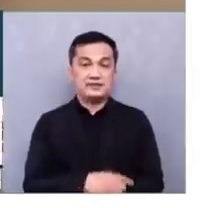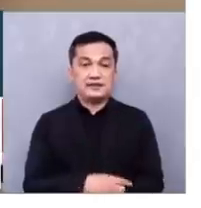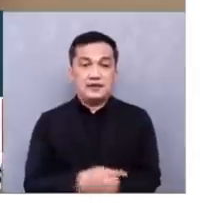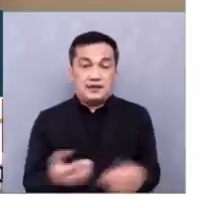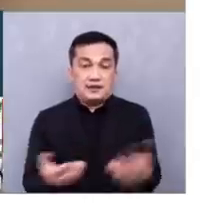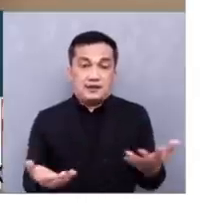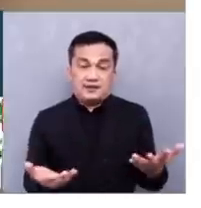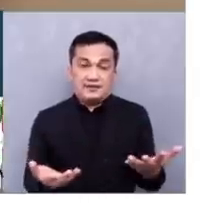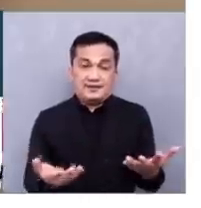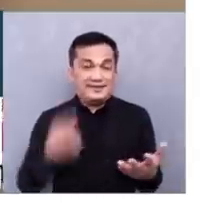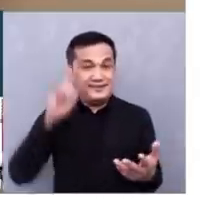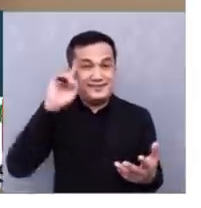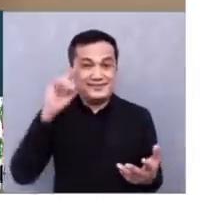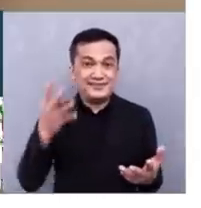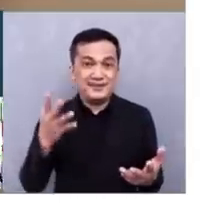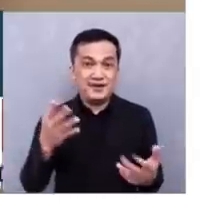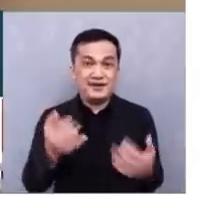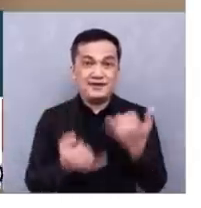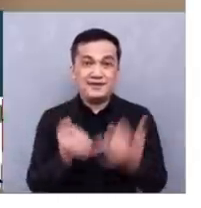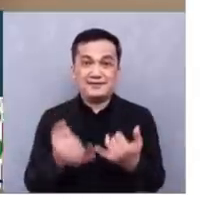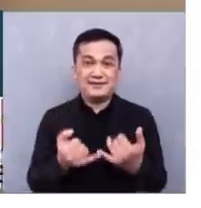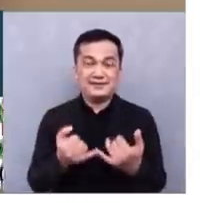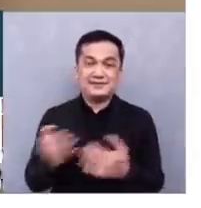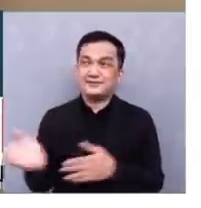know who will, at the end of the day, who will